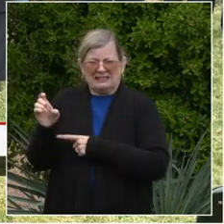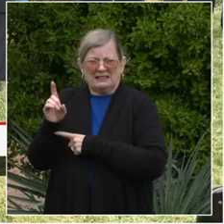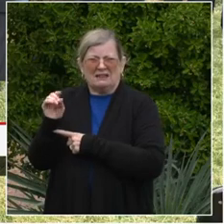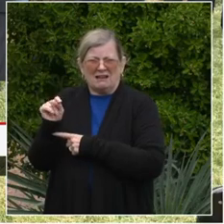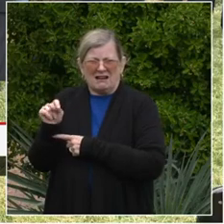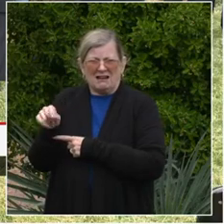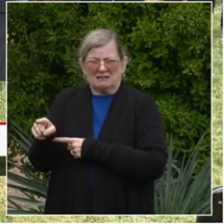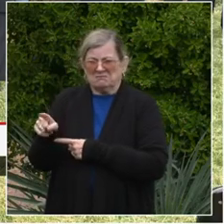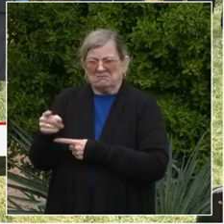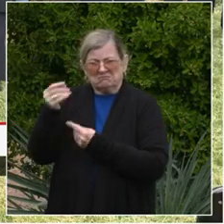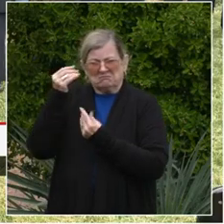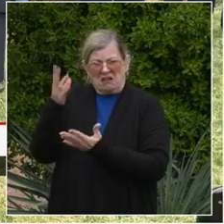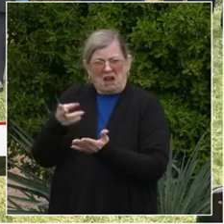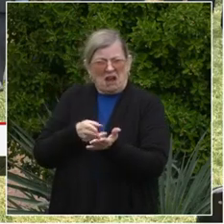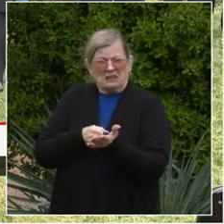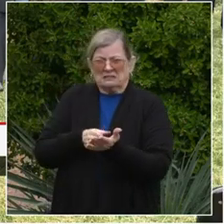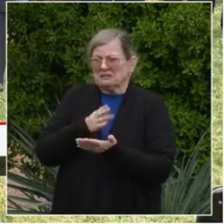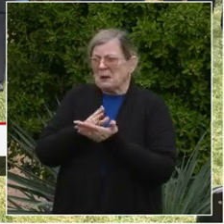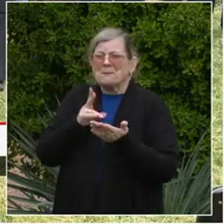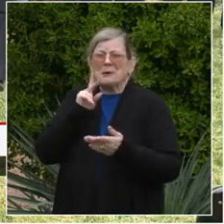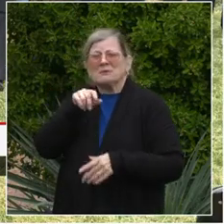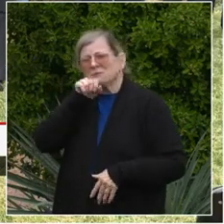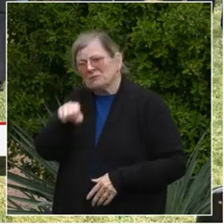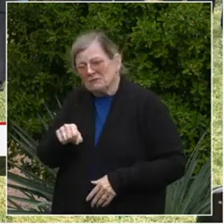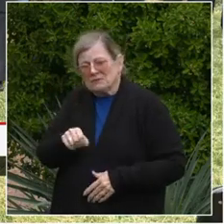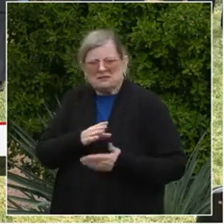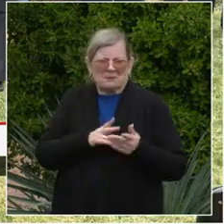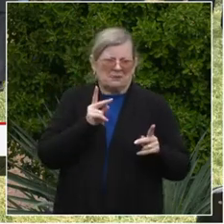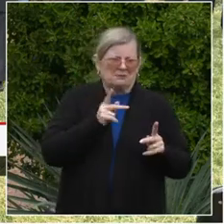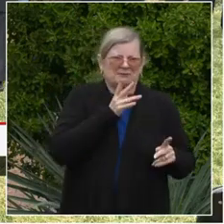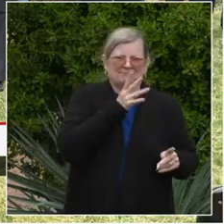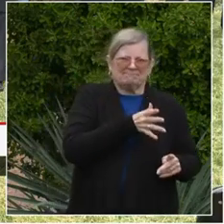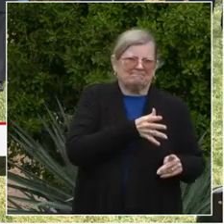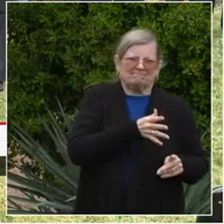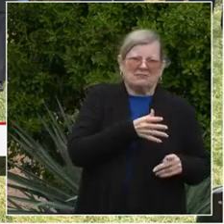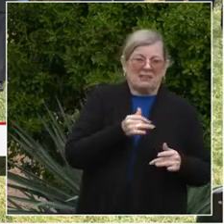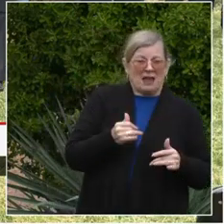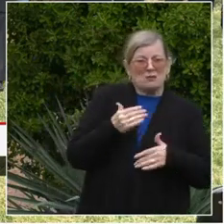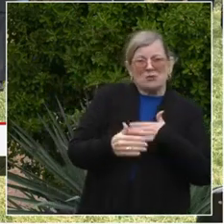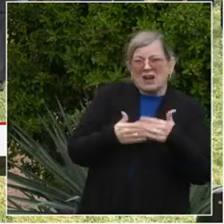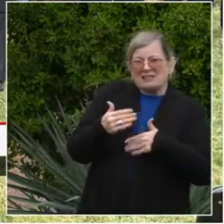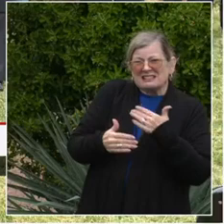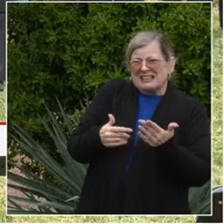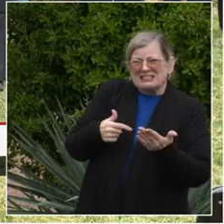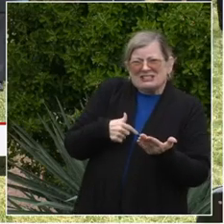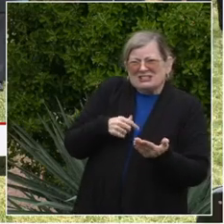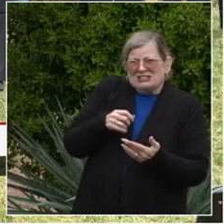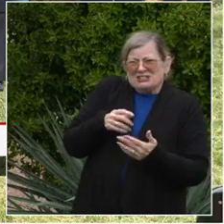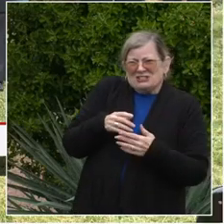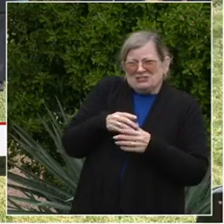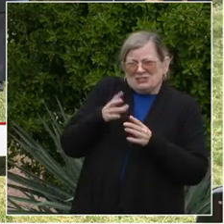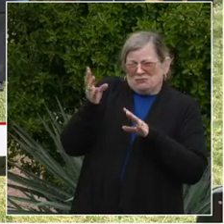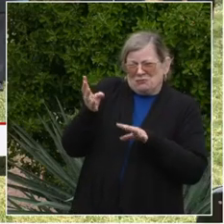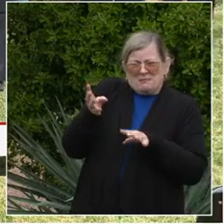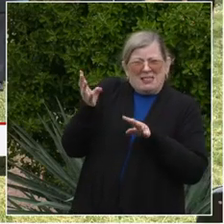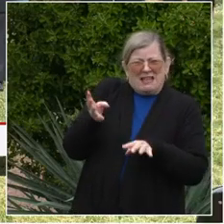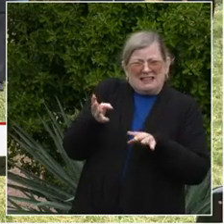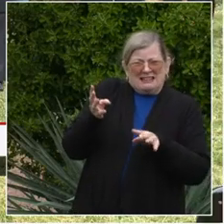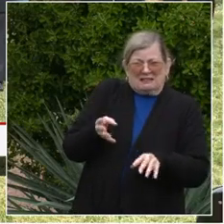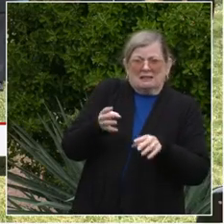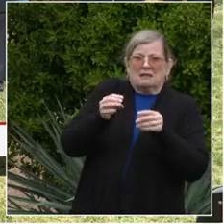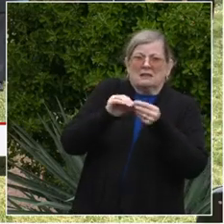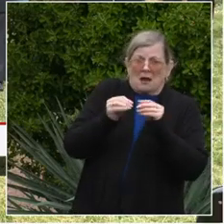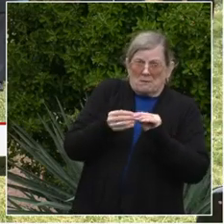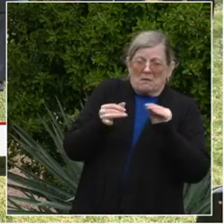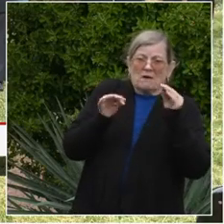some people love it, some people don't. Because part of the process means we streamline the number of community engagement meetings we